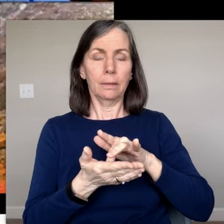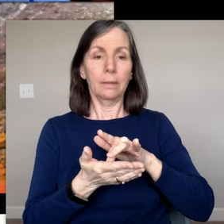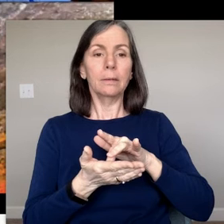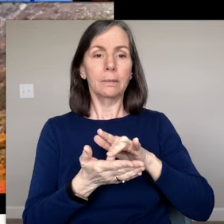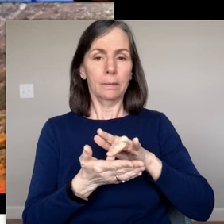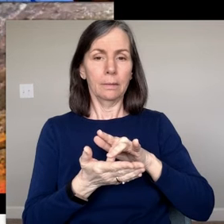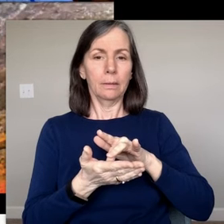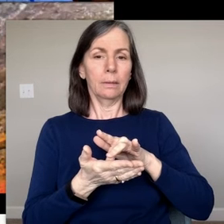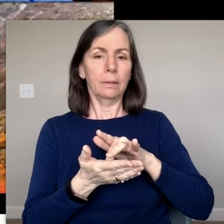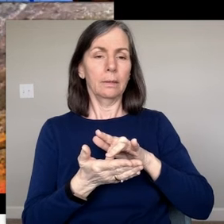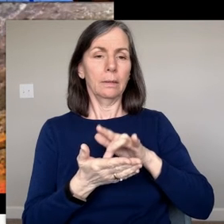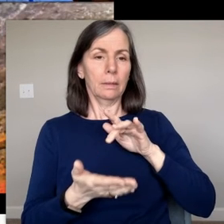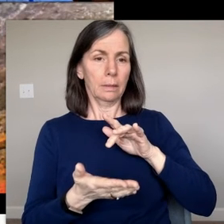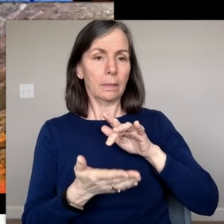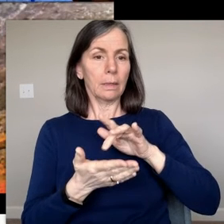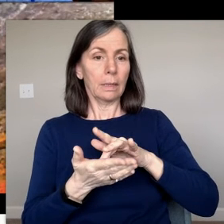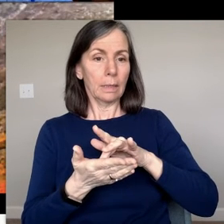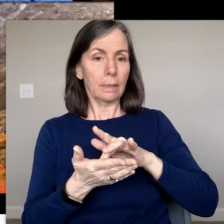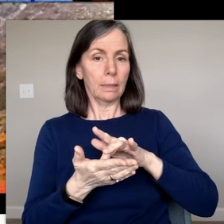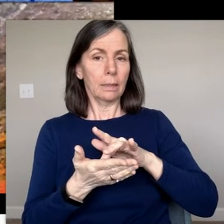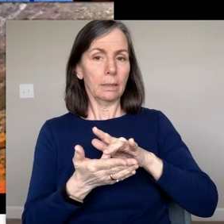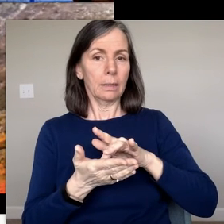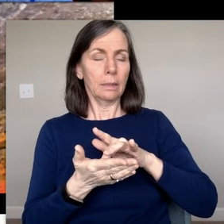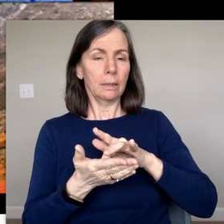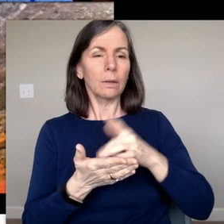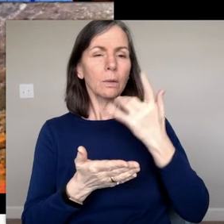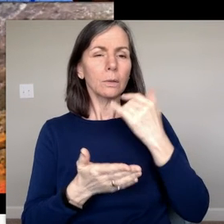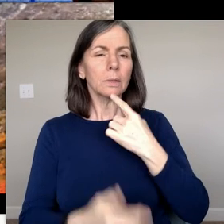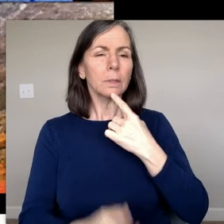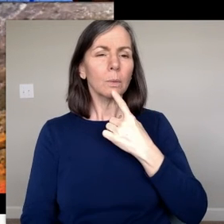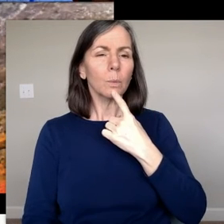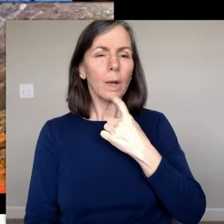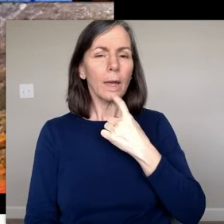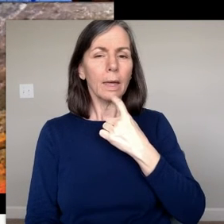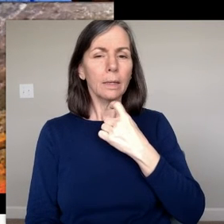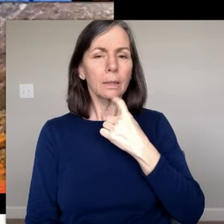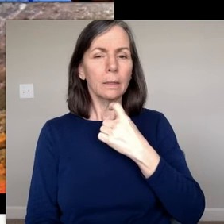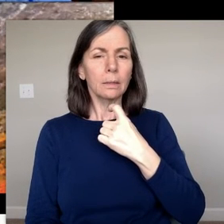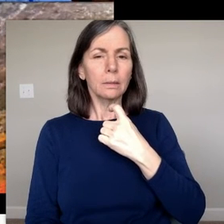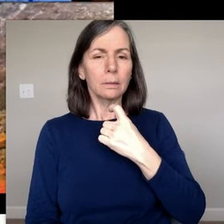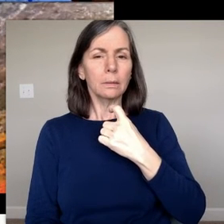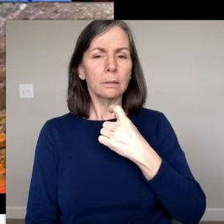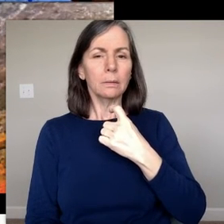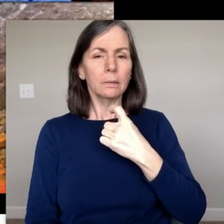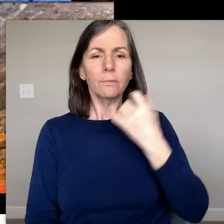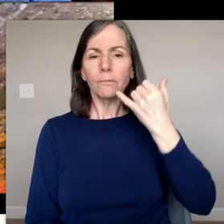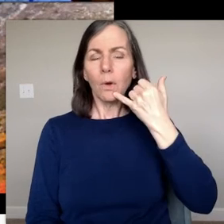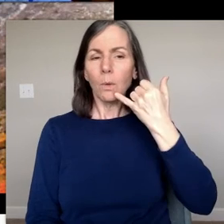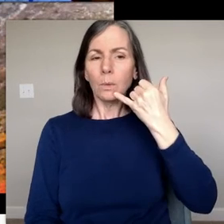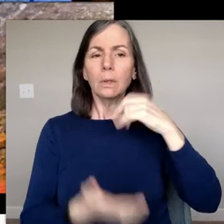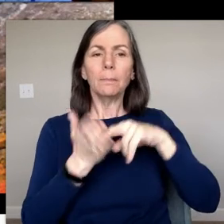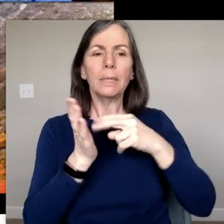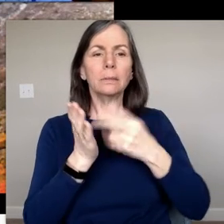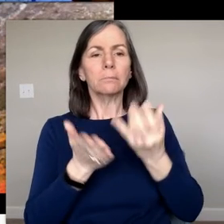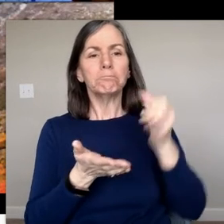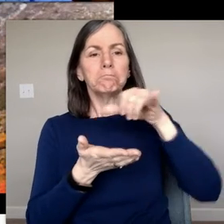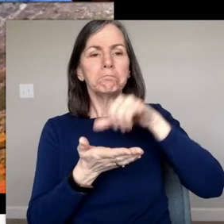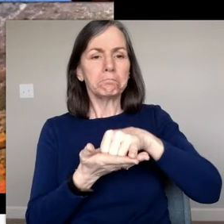you click the button that looks like a red phone to show that you're hanging up the phone.